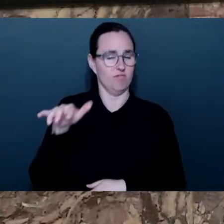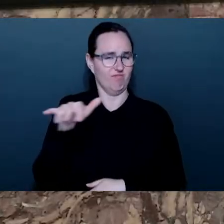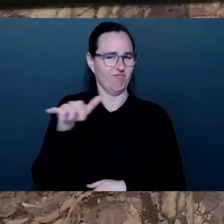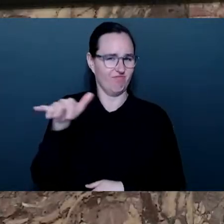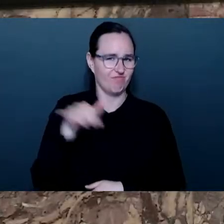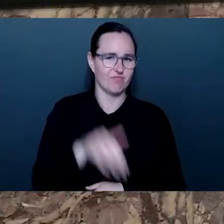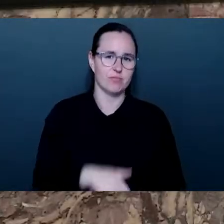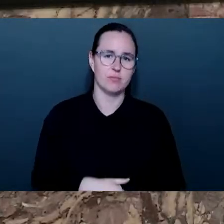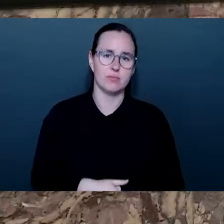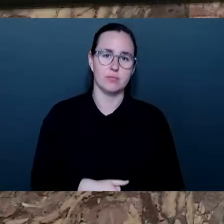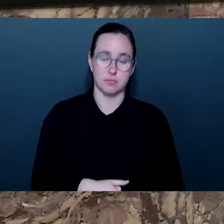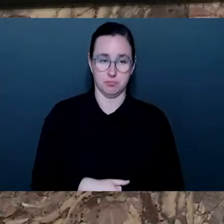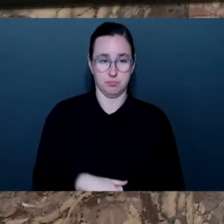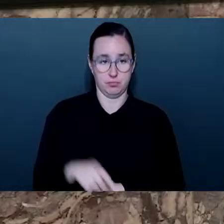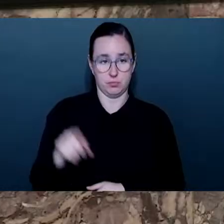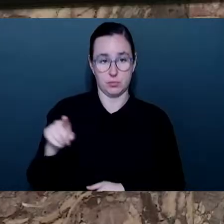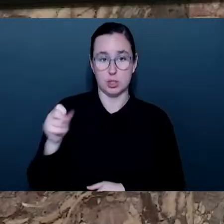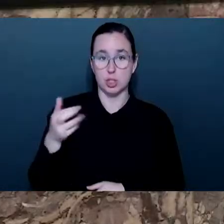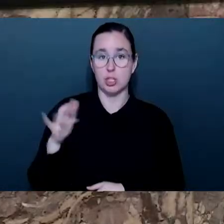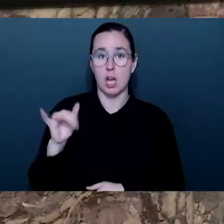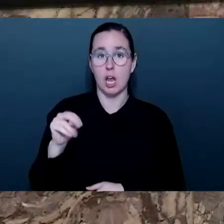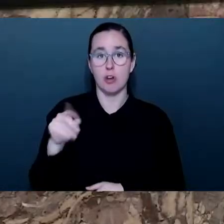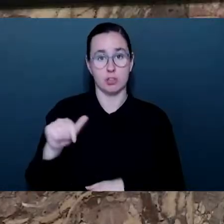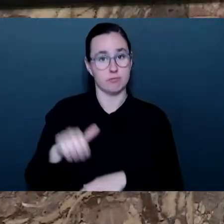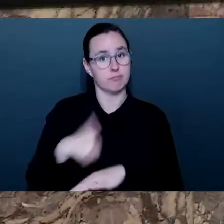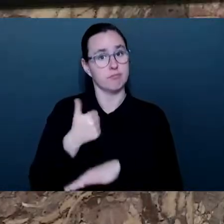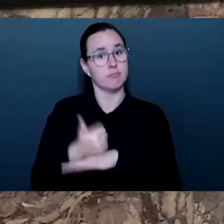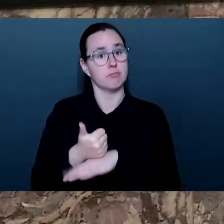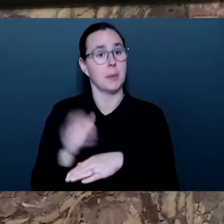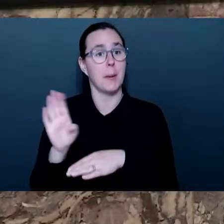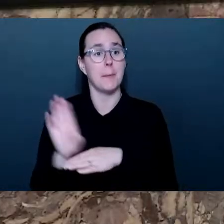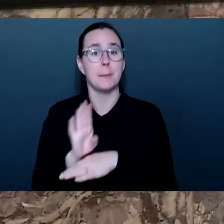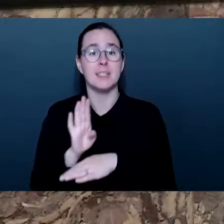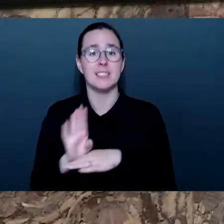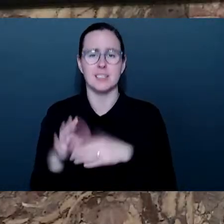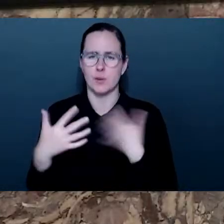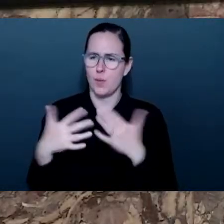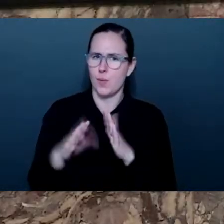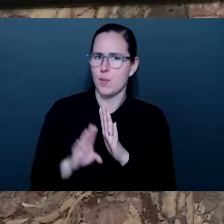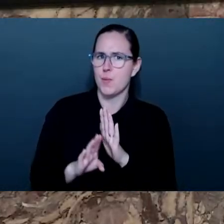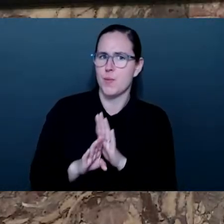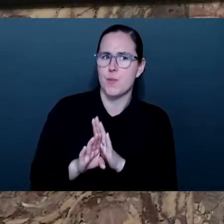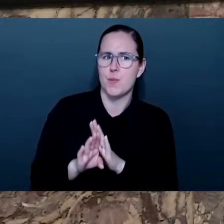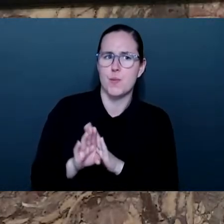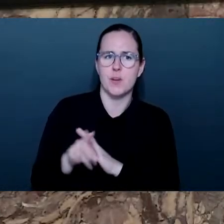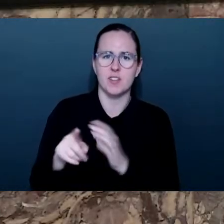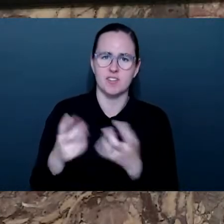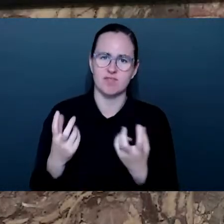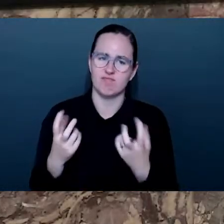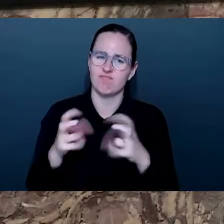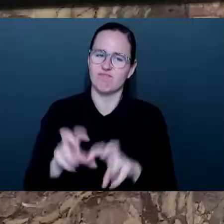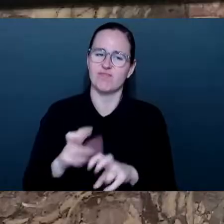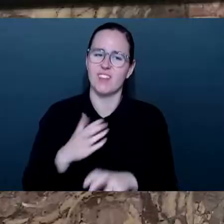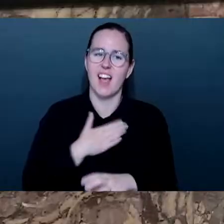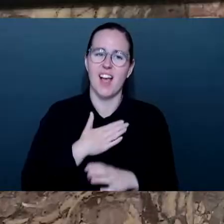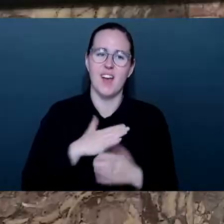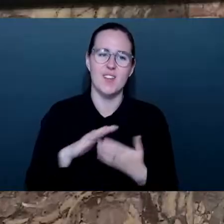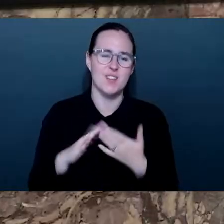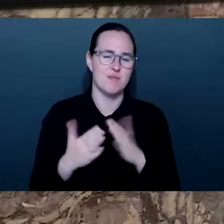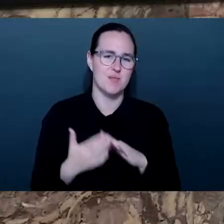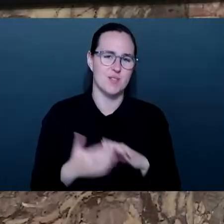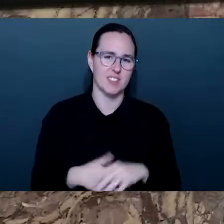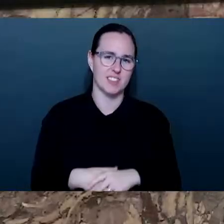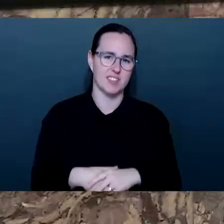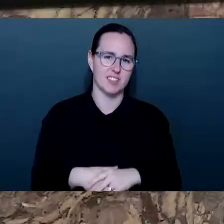great deal to our community, and I'm so grateful for that. It is a pleasure to have them here in Victoria today. Please make